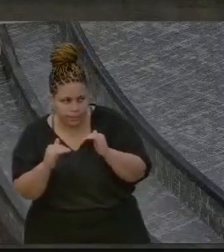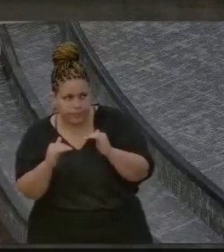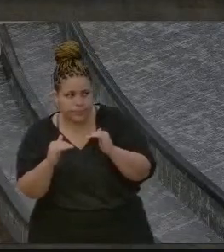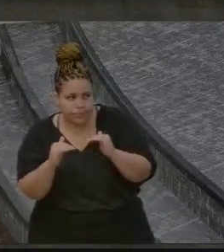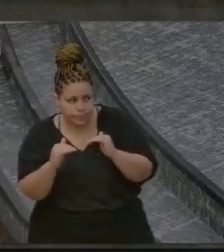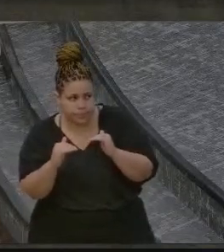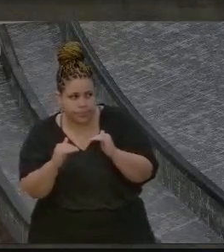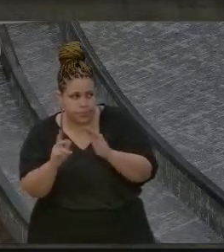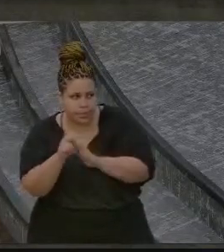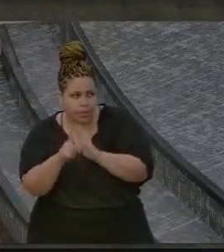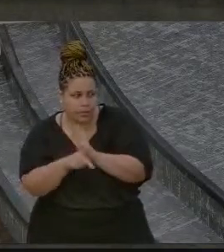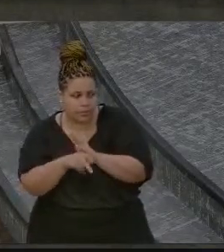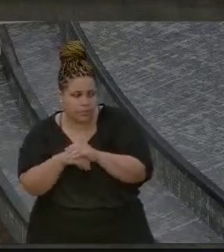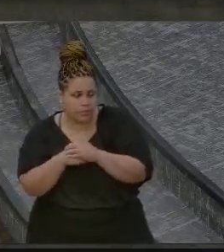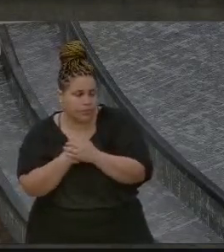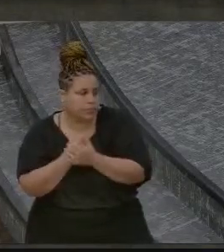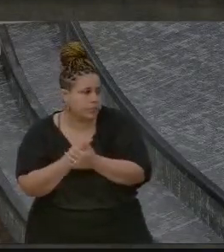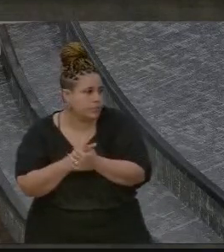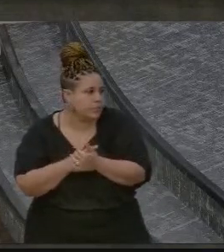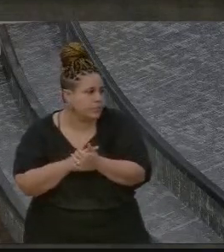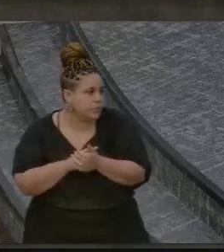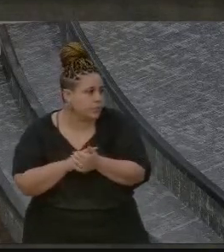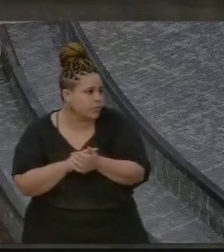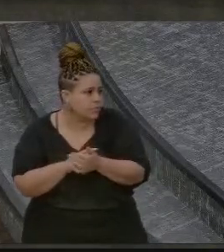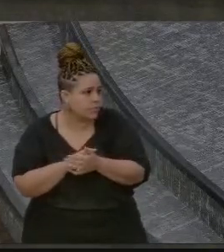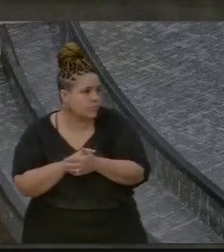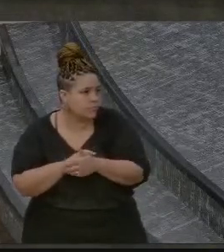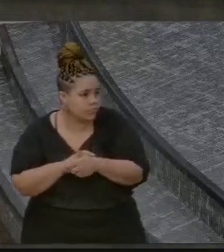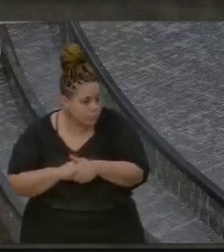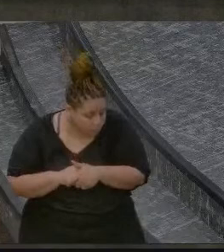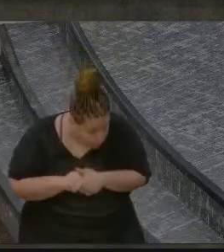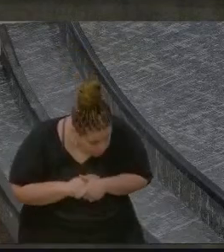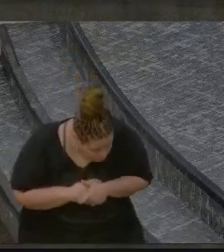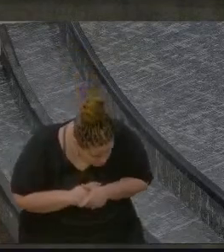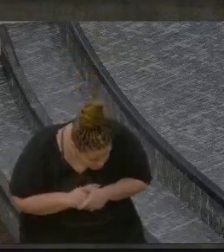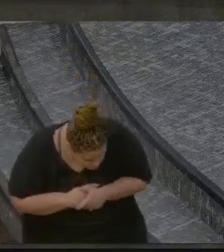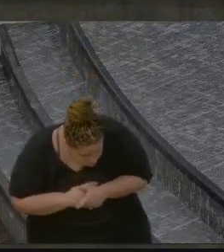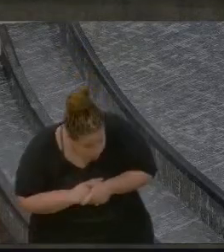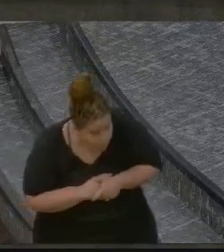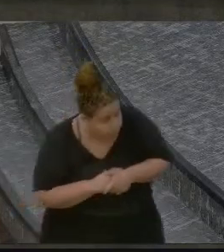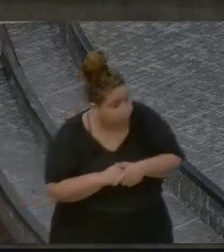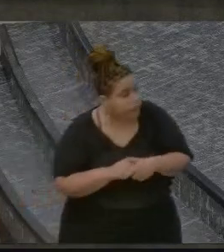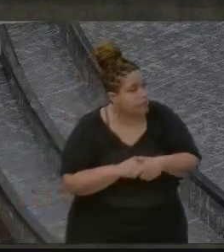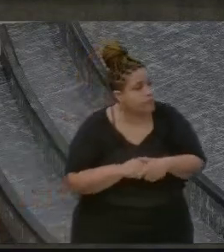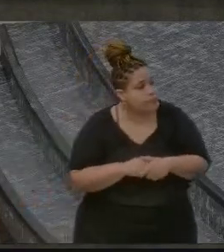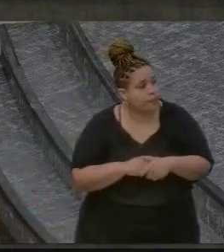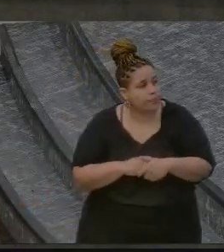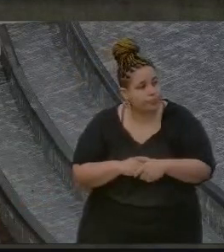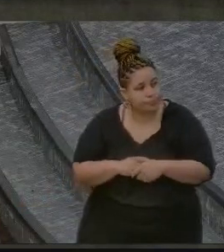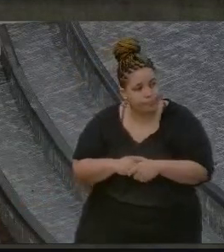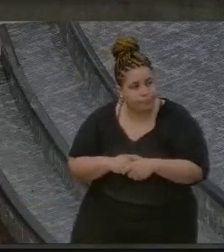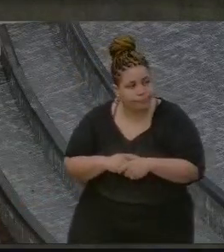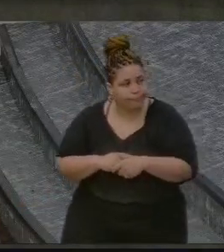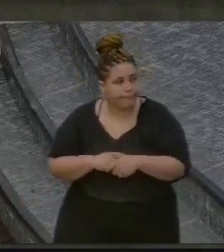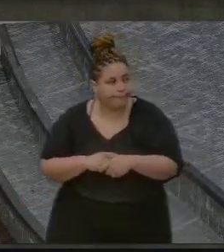And we'll move forward to our next policy here.